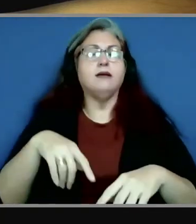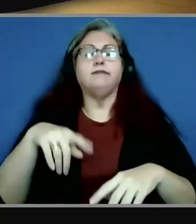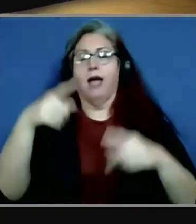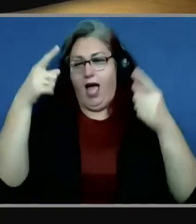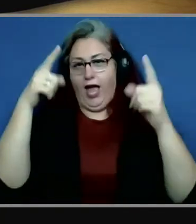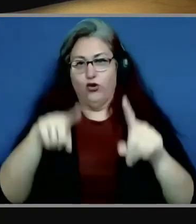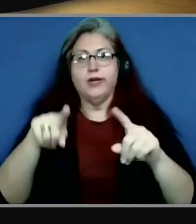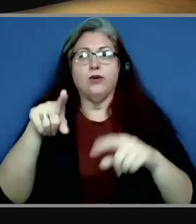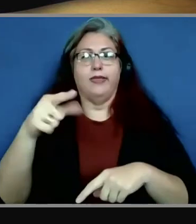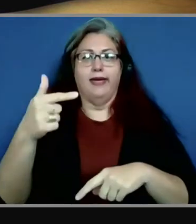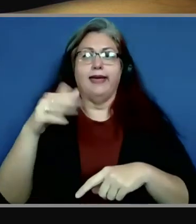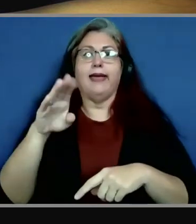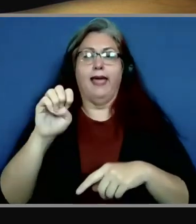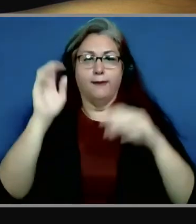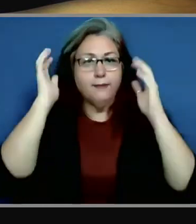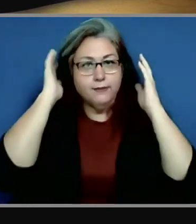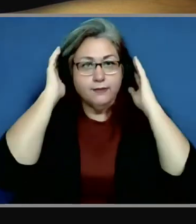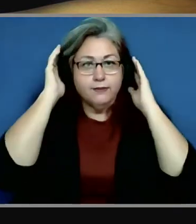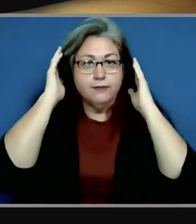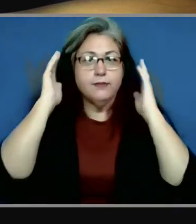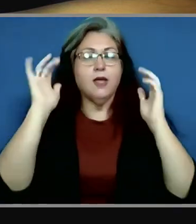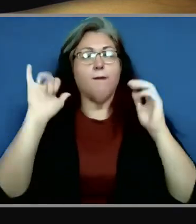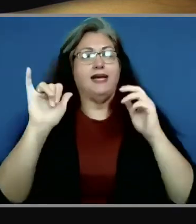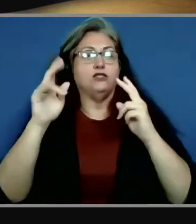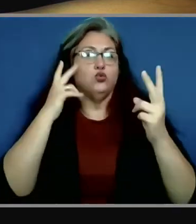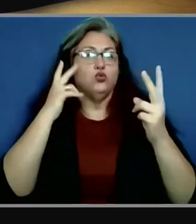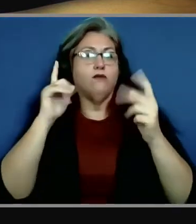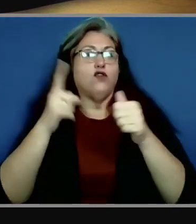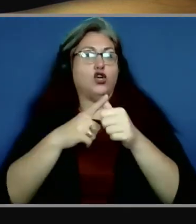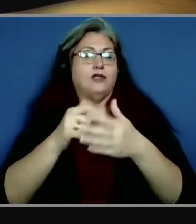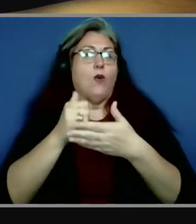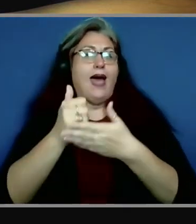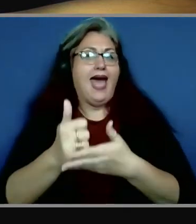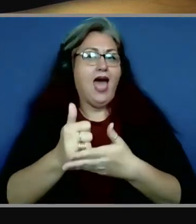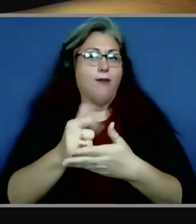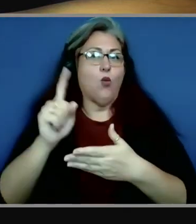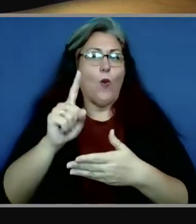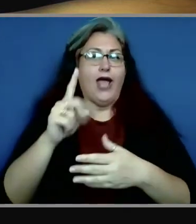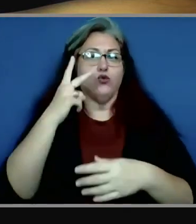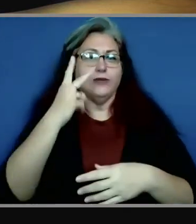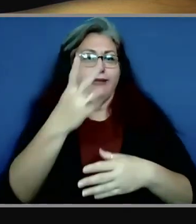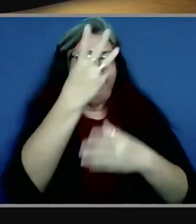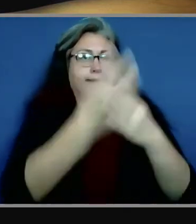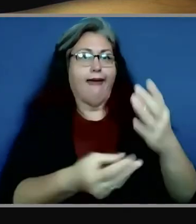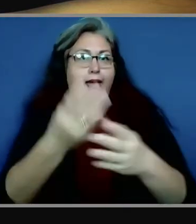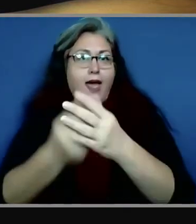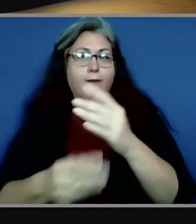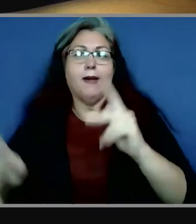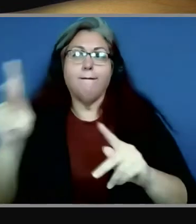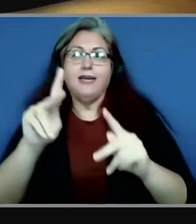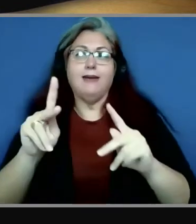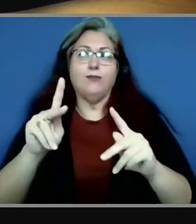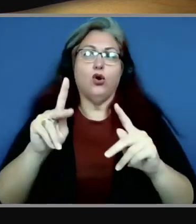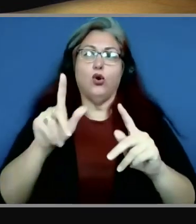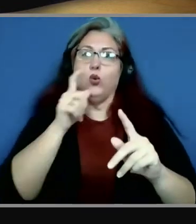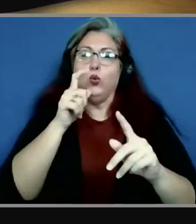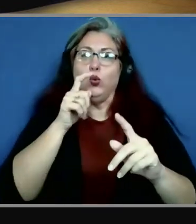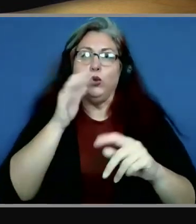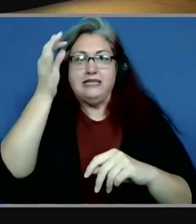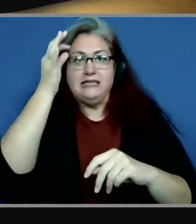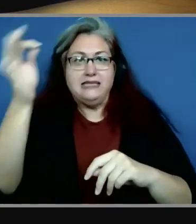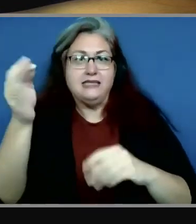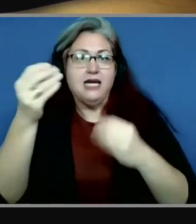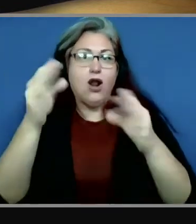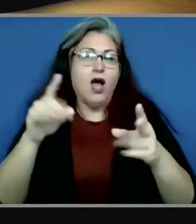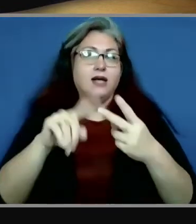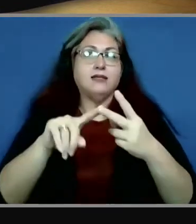with Gabe that we need to see help. We need to help where there's the pukas, where there are these people that are living on the edges that are not helped by the